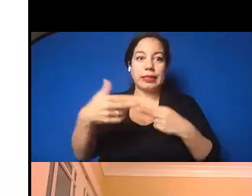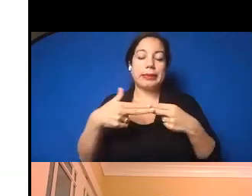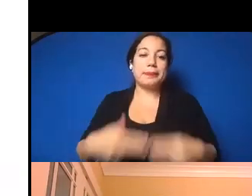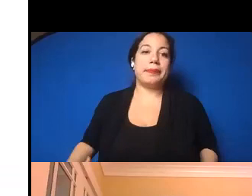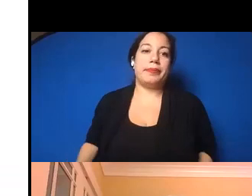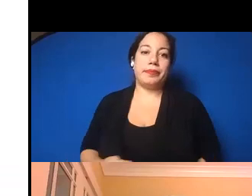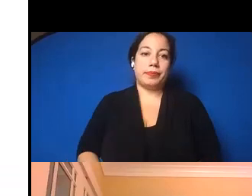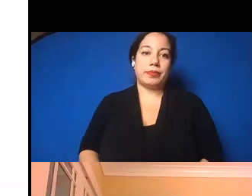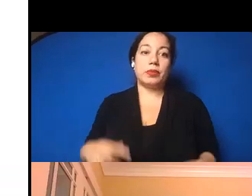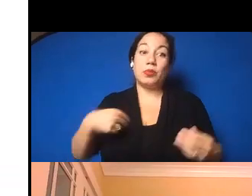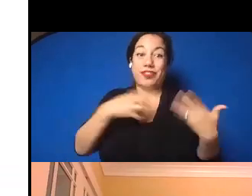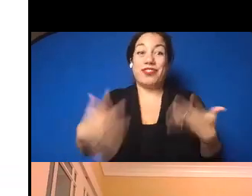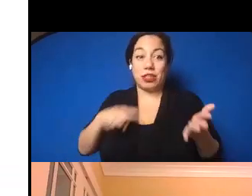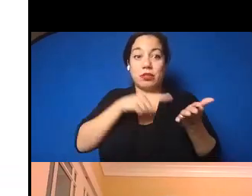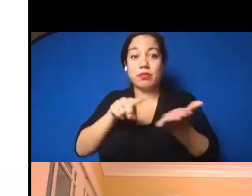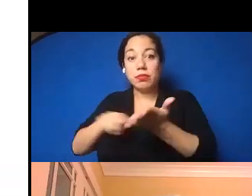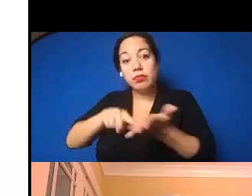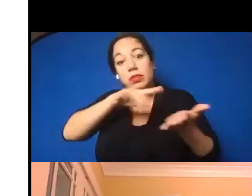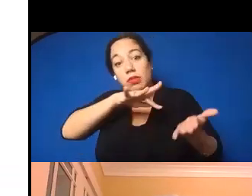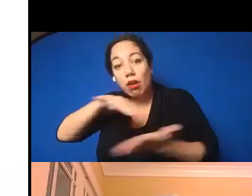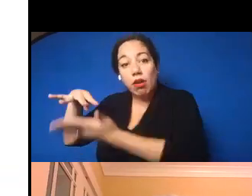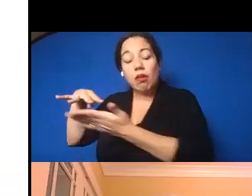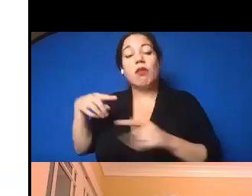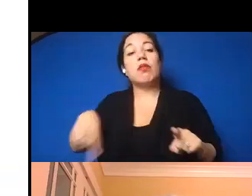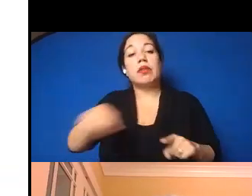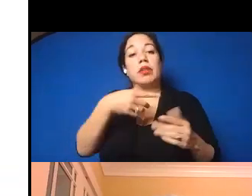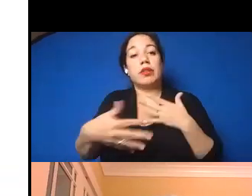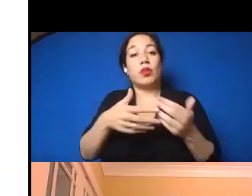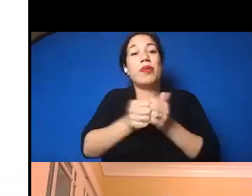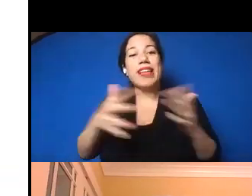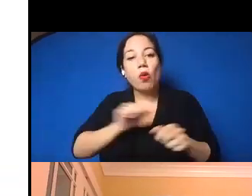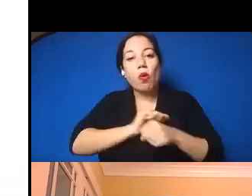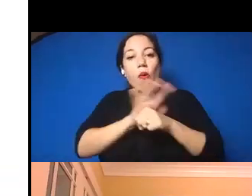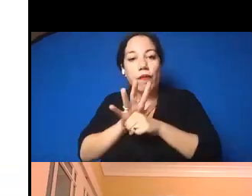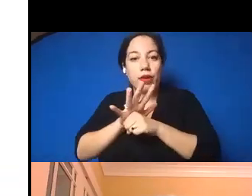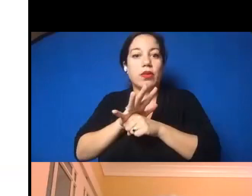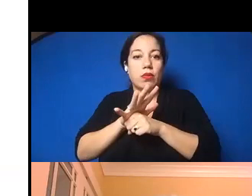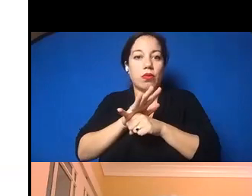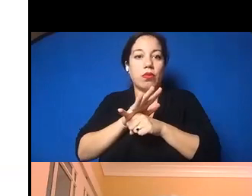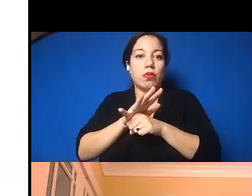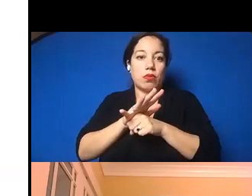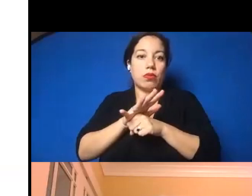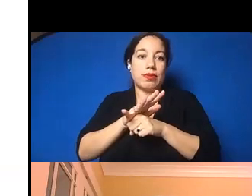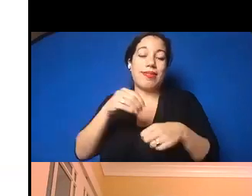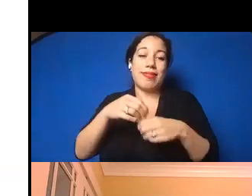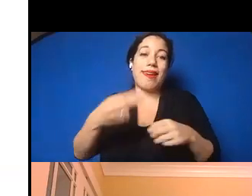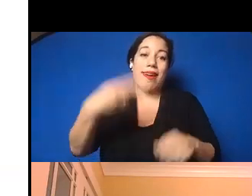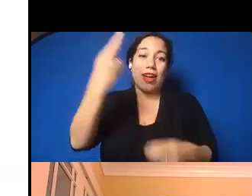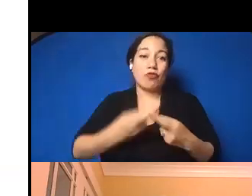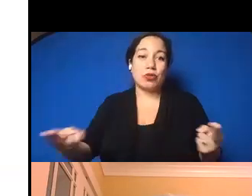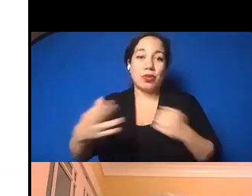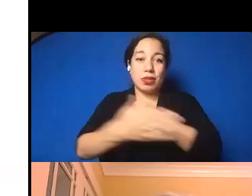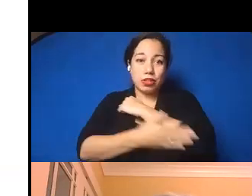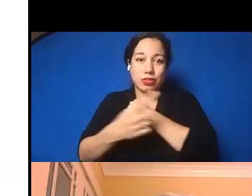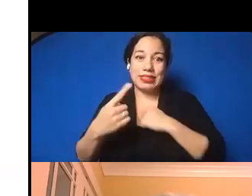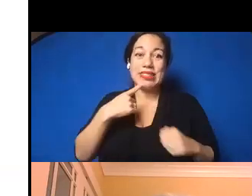We have studied this, and we know that even without COVID, that overall in high resource countries, you're seeing 1 in 6